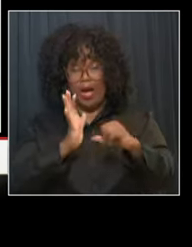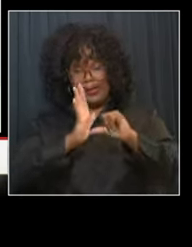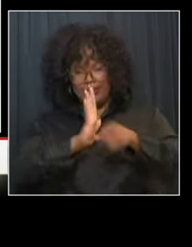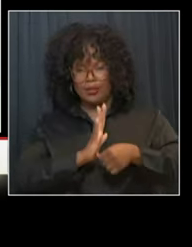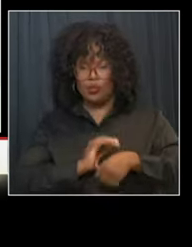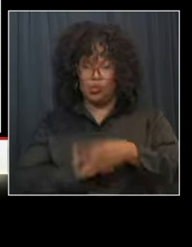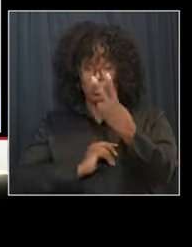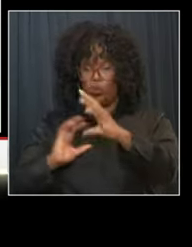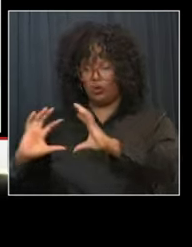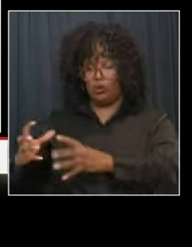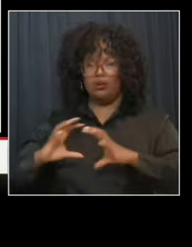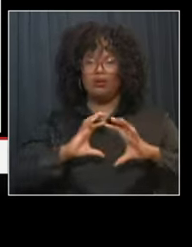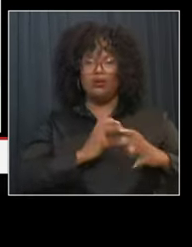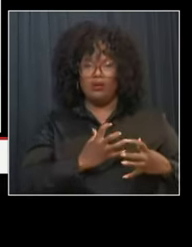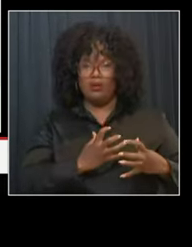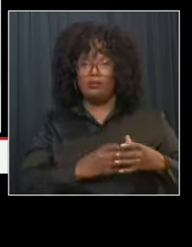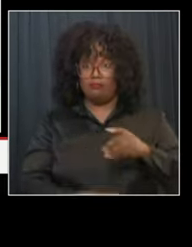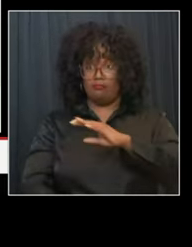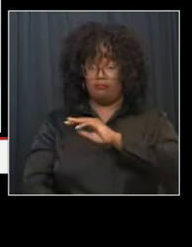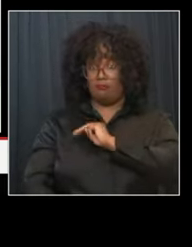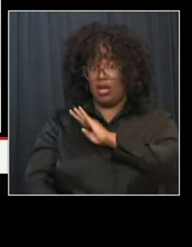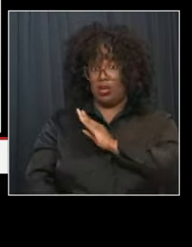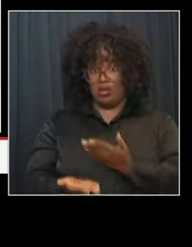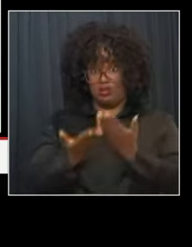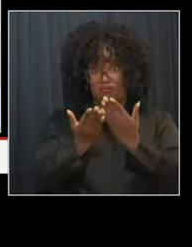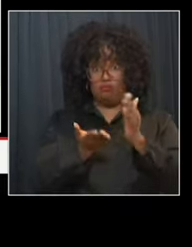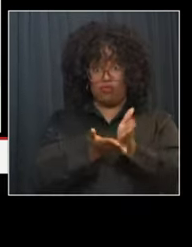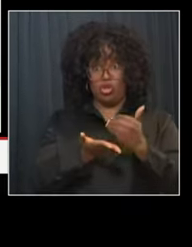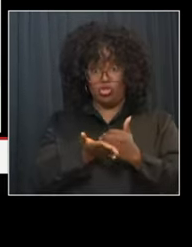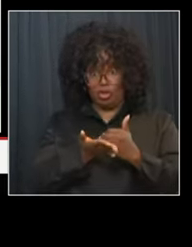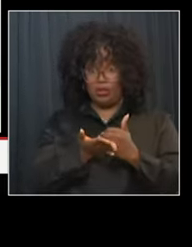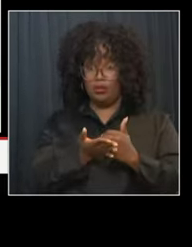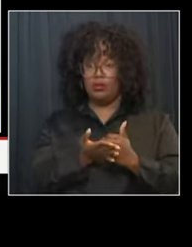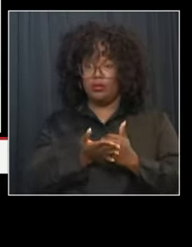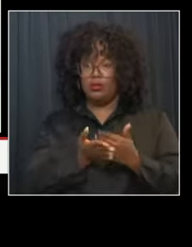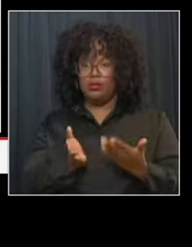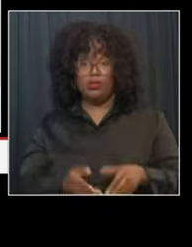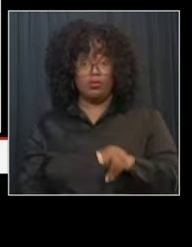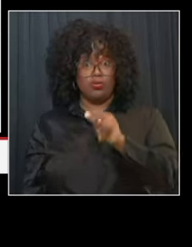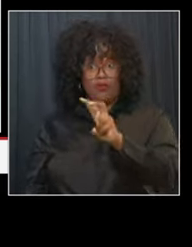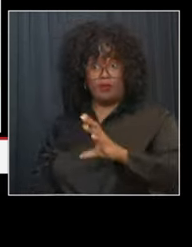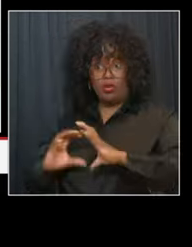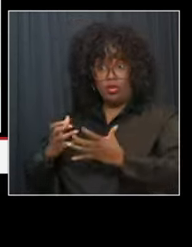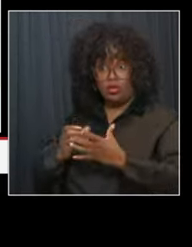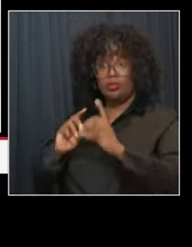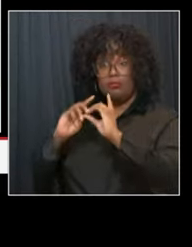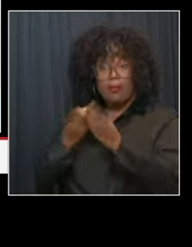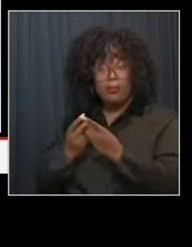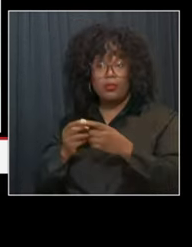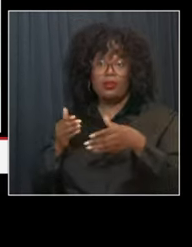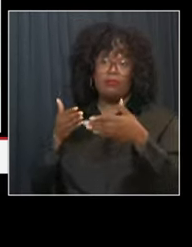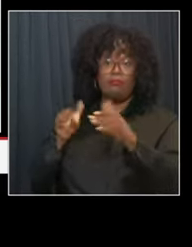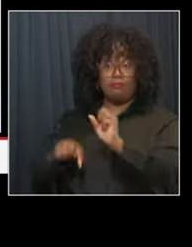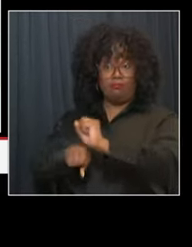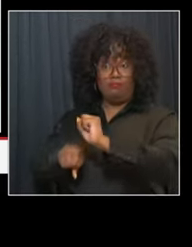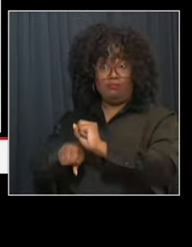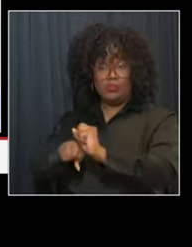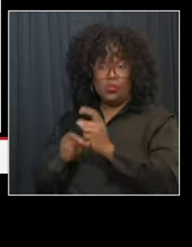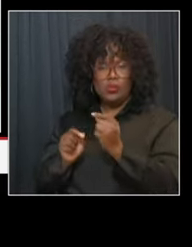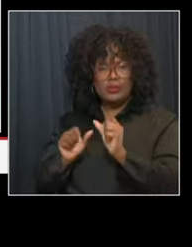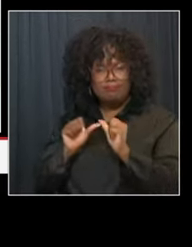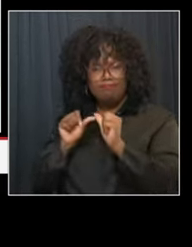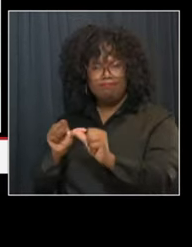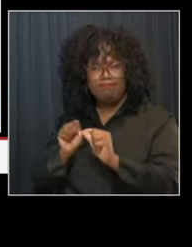has proposed in this budget. In November, the Department of Public Works continued the seasonal leaf employees into a